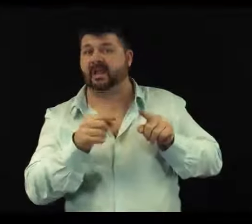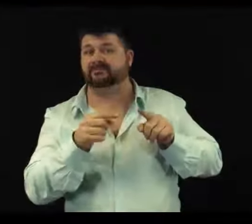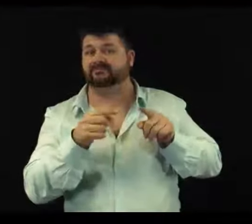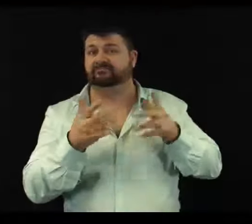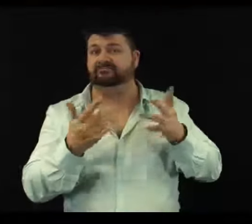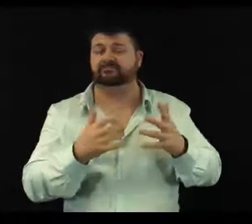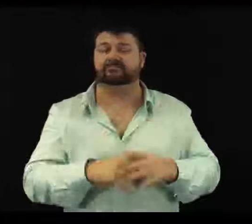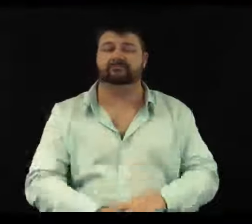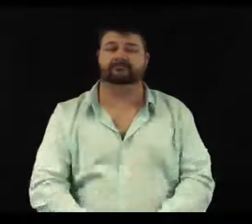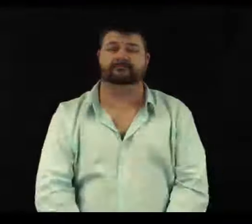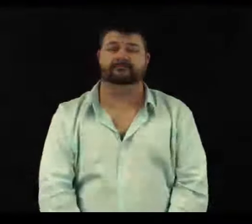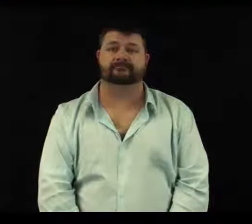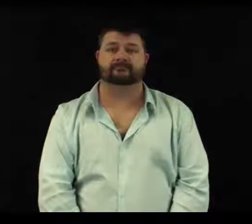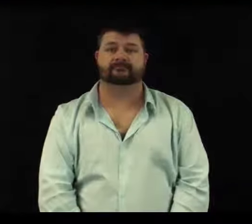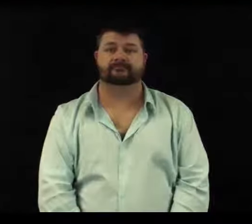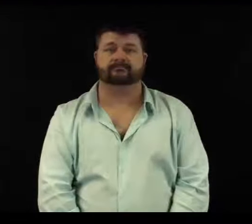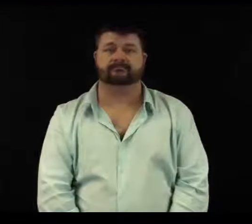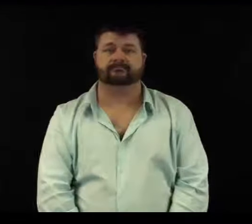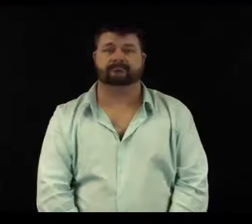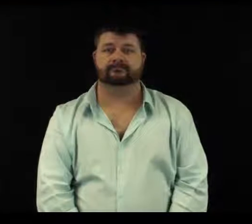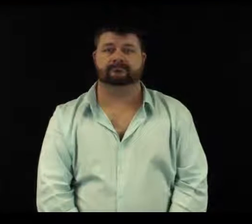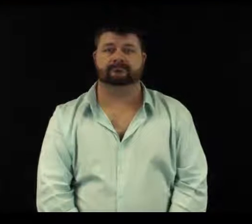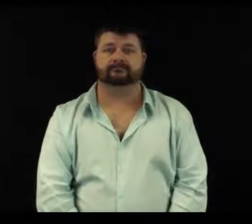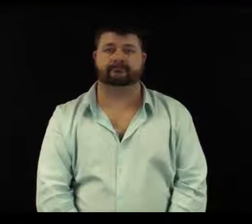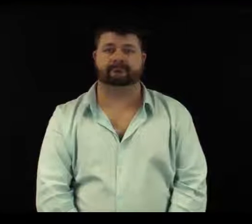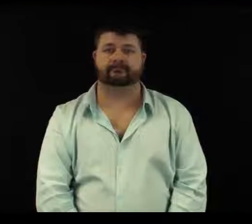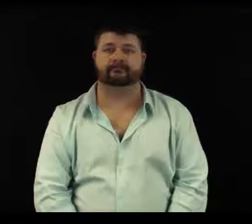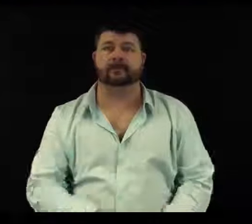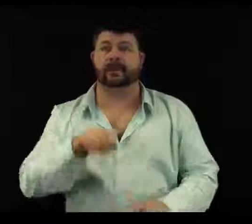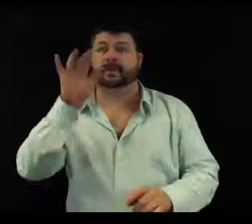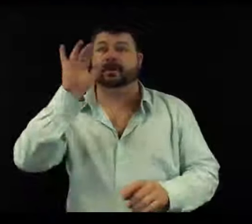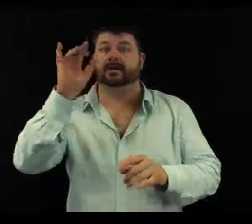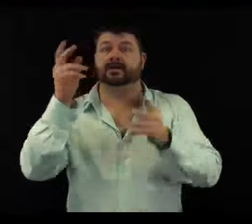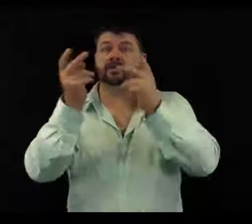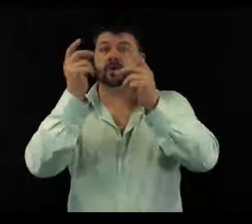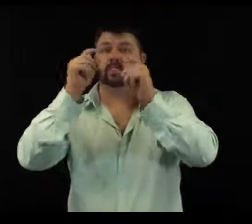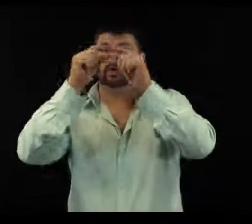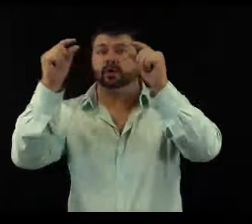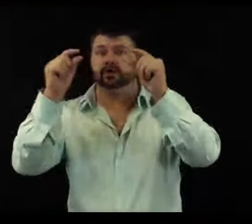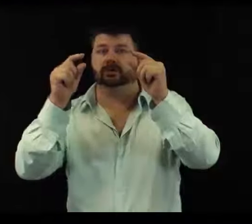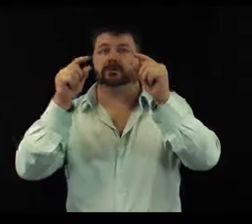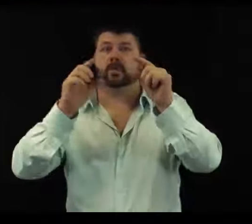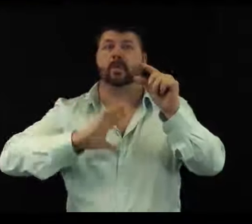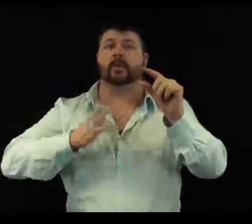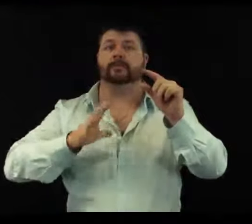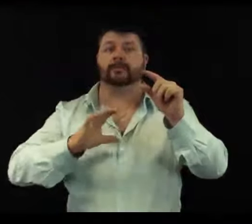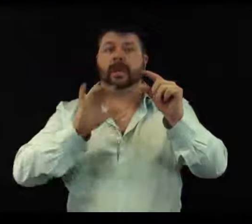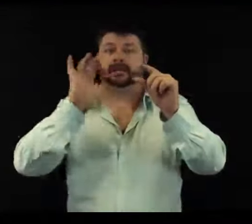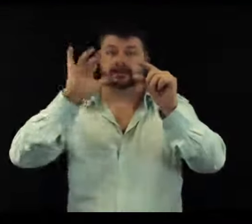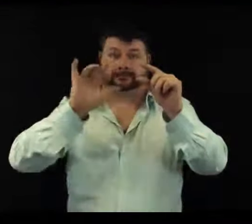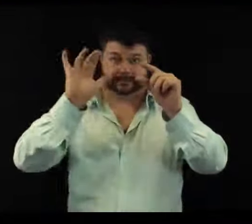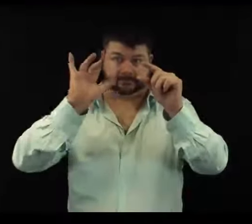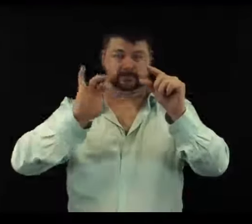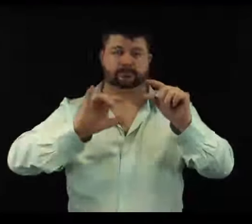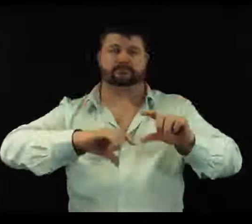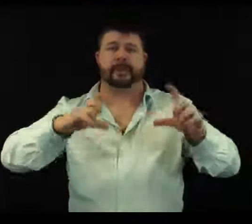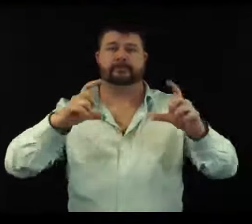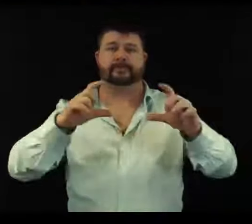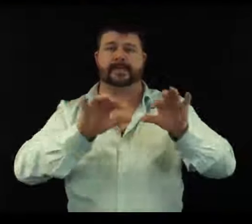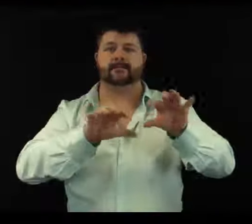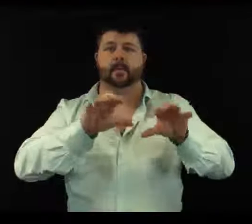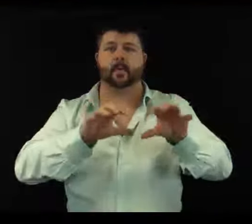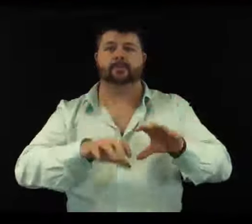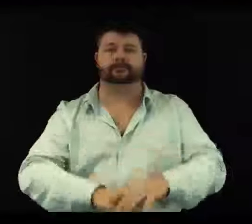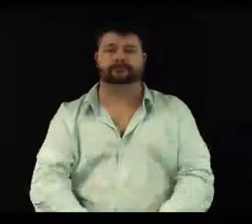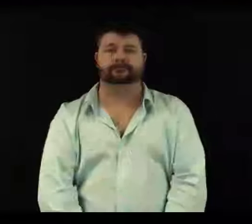of screen lets you search the entire iTunes Store, so it isn't just limited to music. You can search for songs, albums,